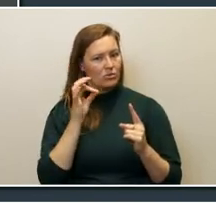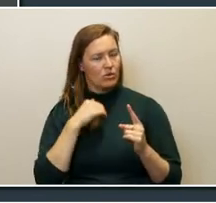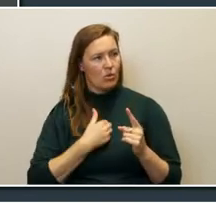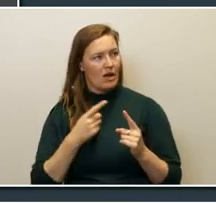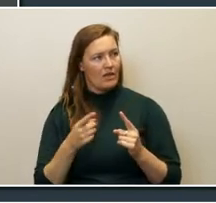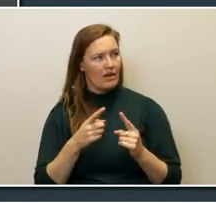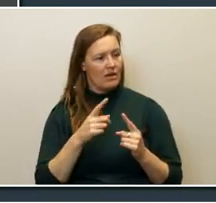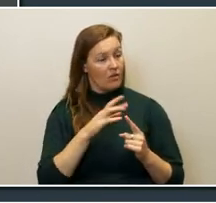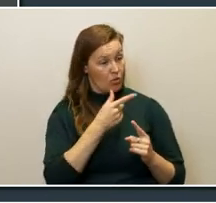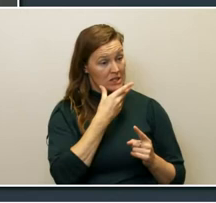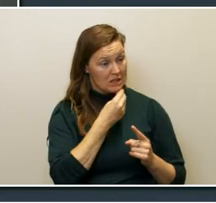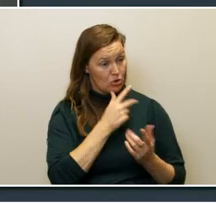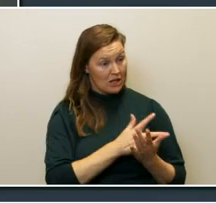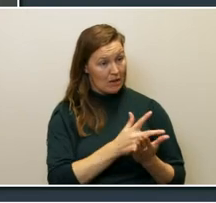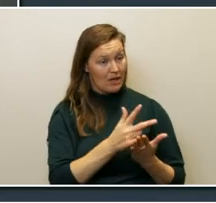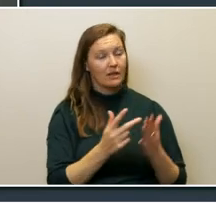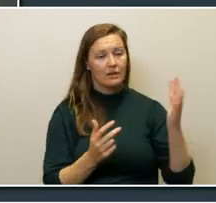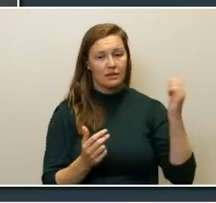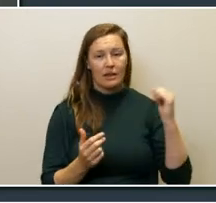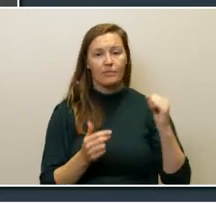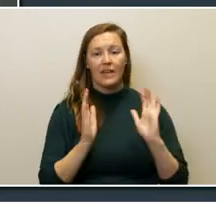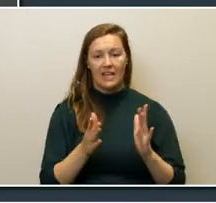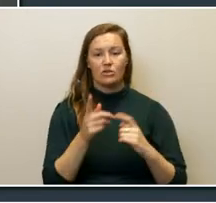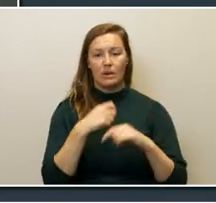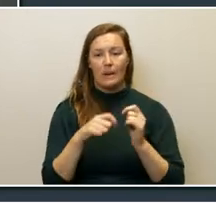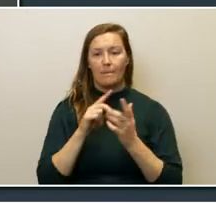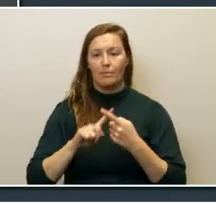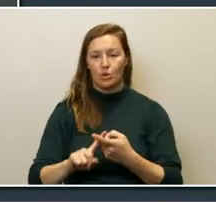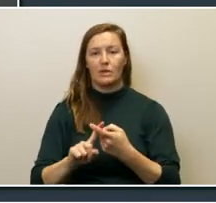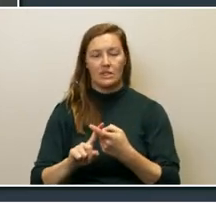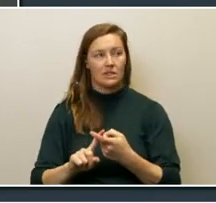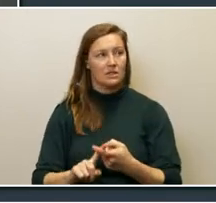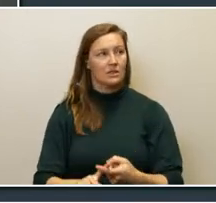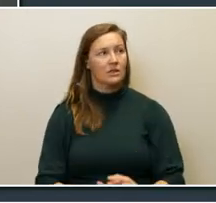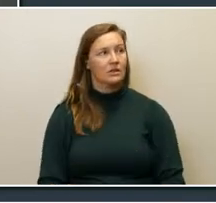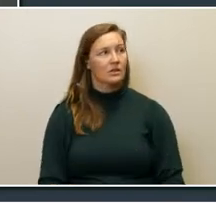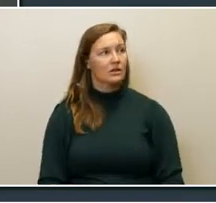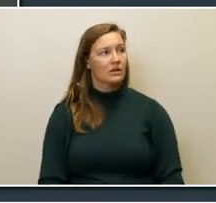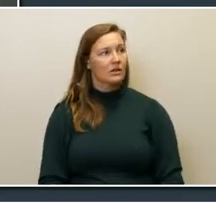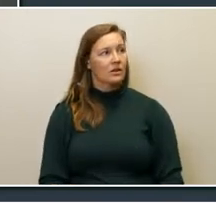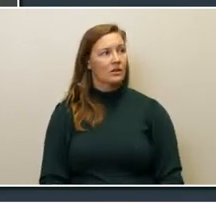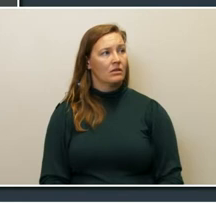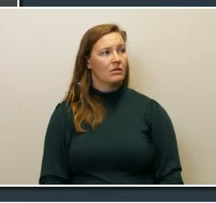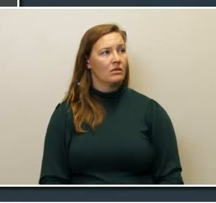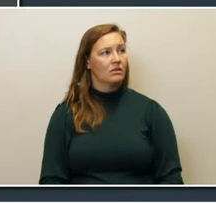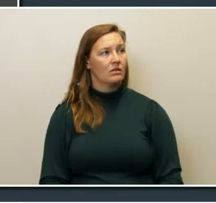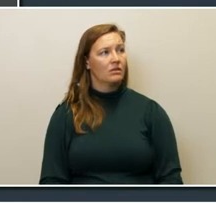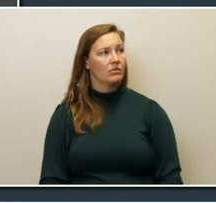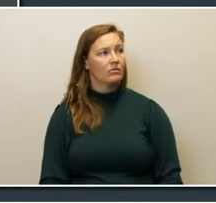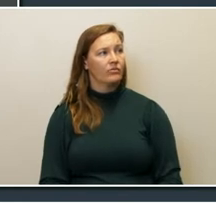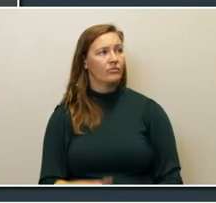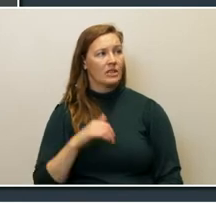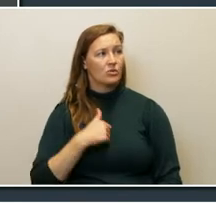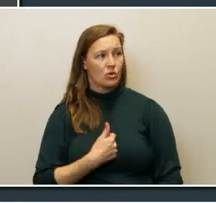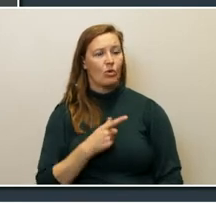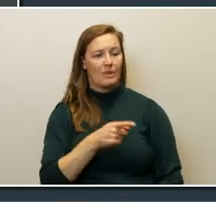Or a temporary one? Yes, and it must be made permanent because for 12 months. That's fair enough. Thank you. And it's a